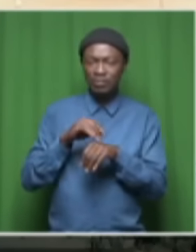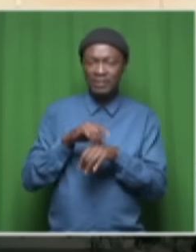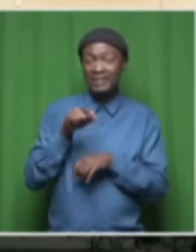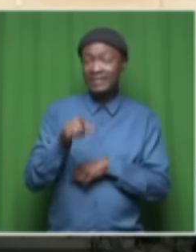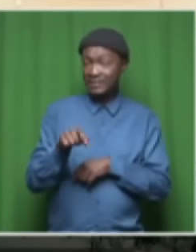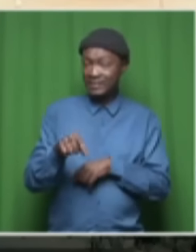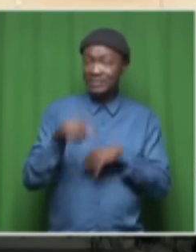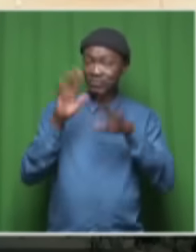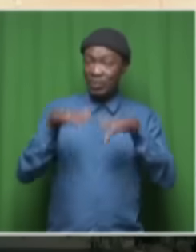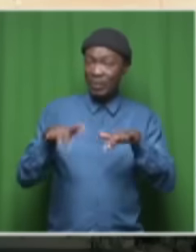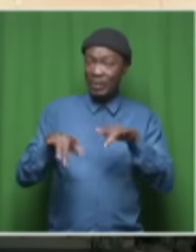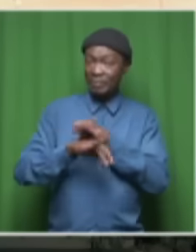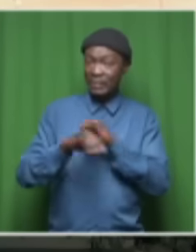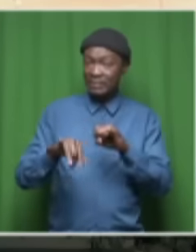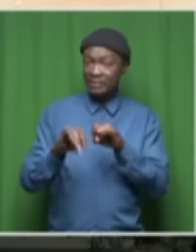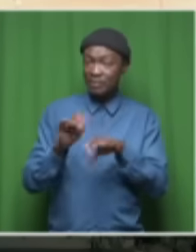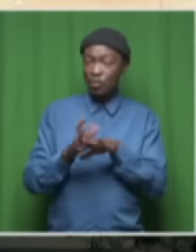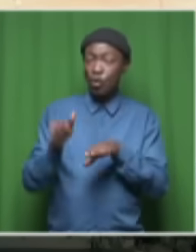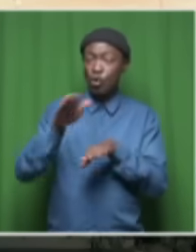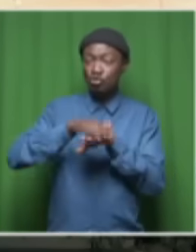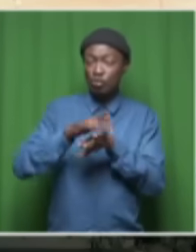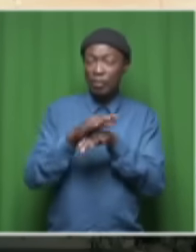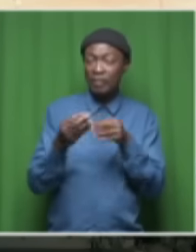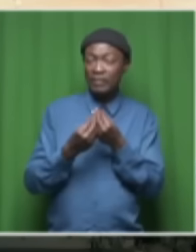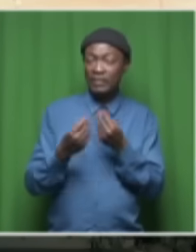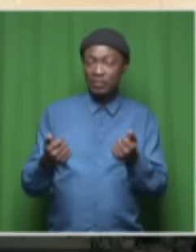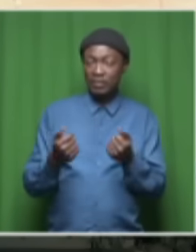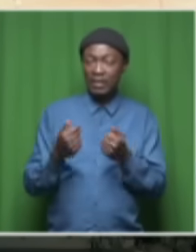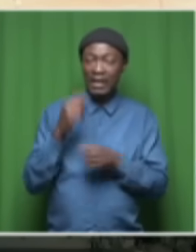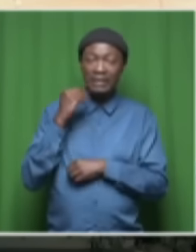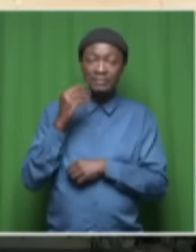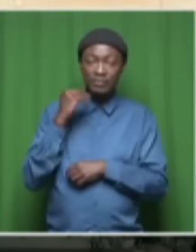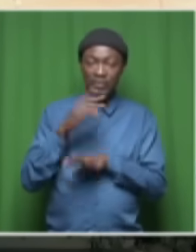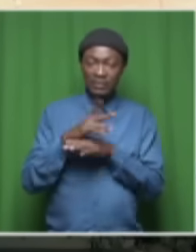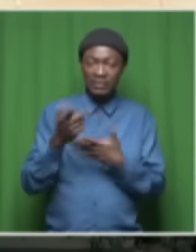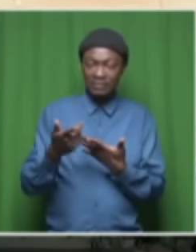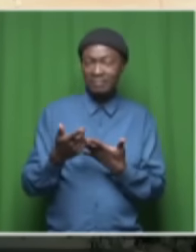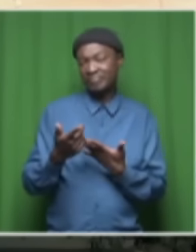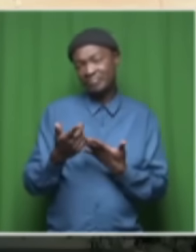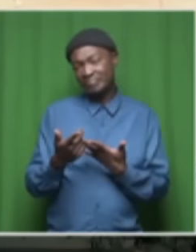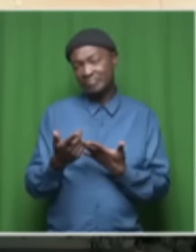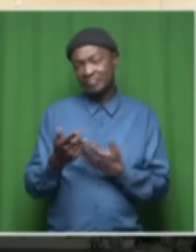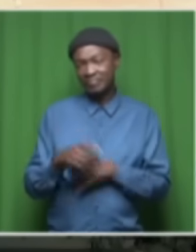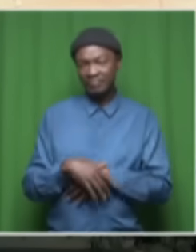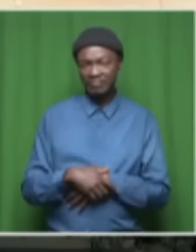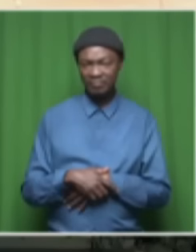the severe weather on top of the drought being experienced a double-edged sword in a way?